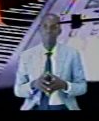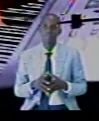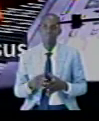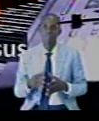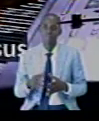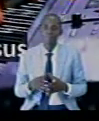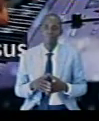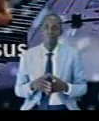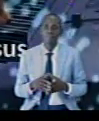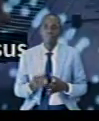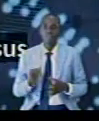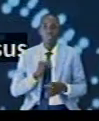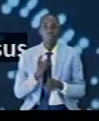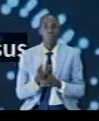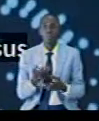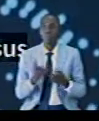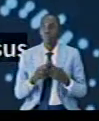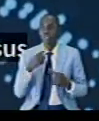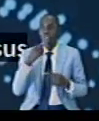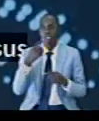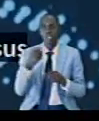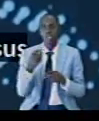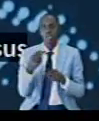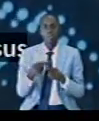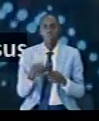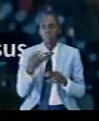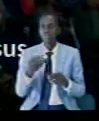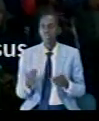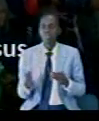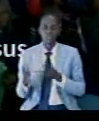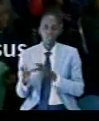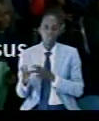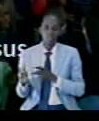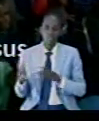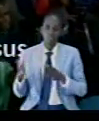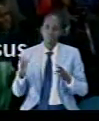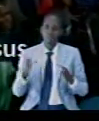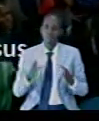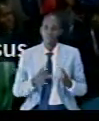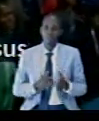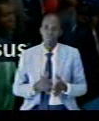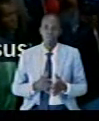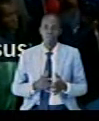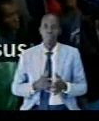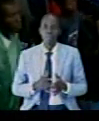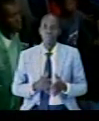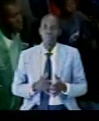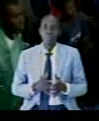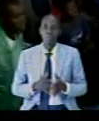I just want to speak the name of Jesus